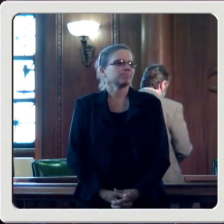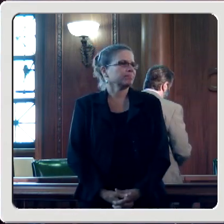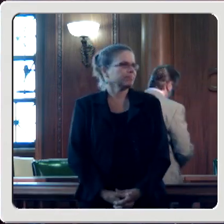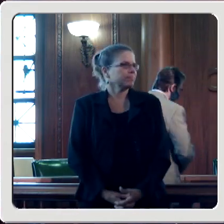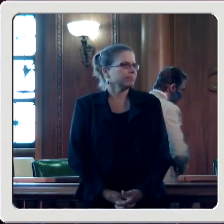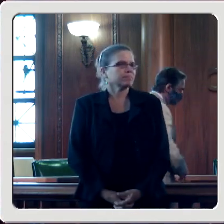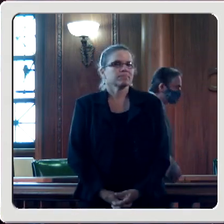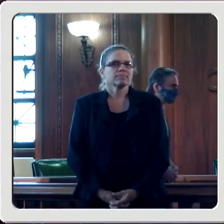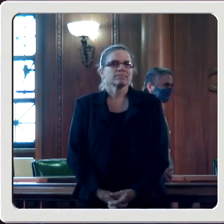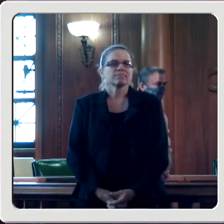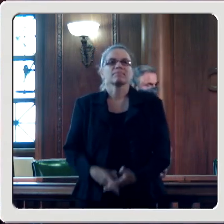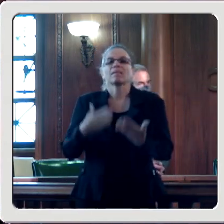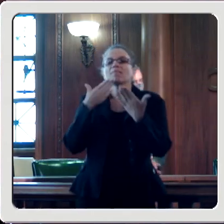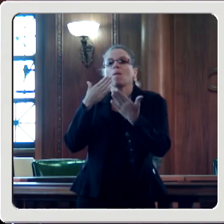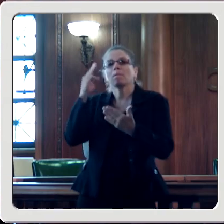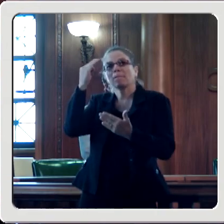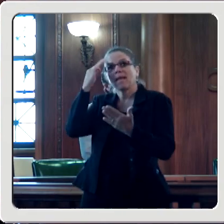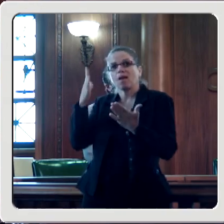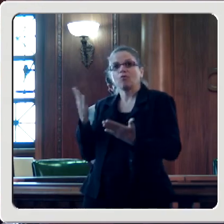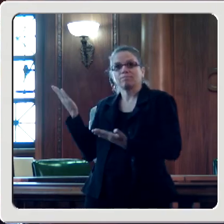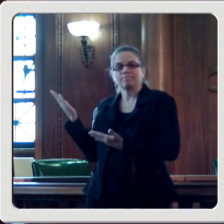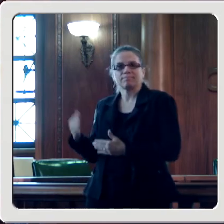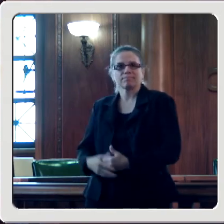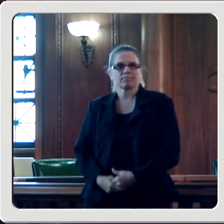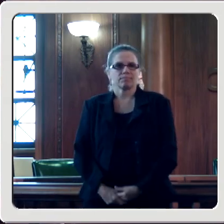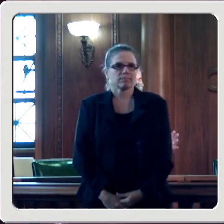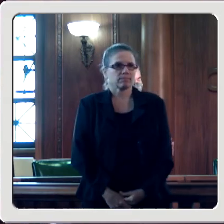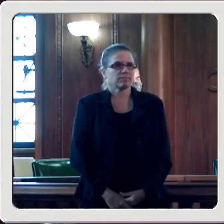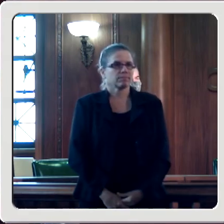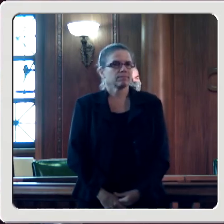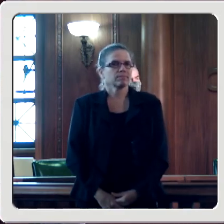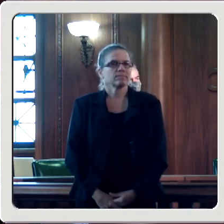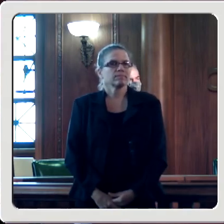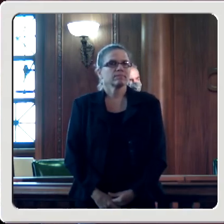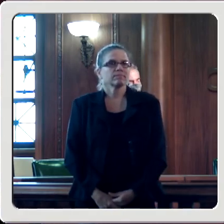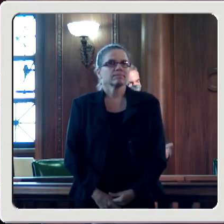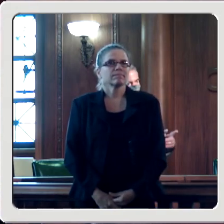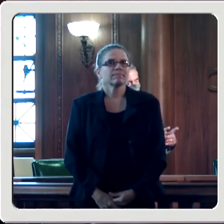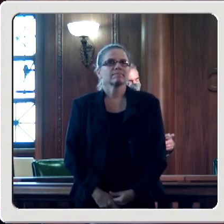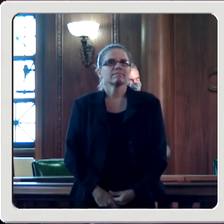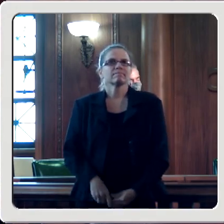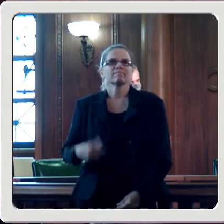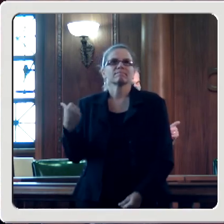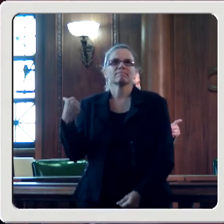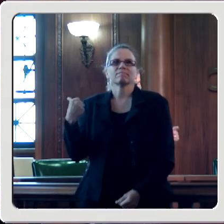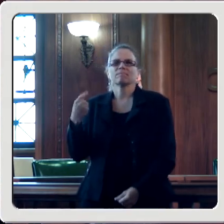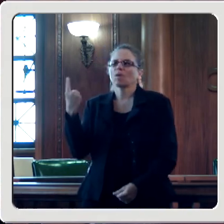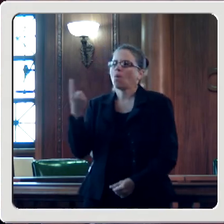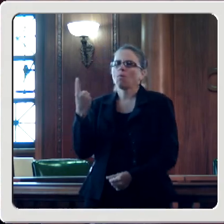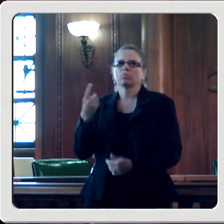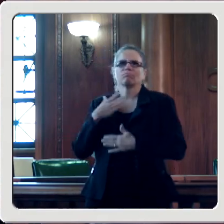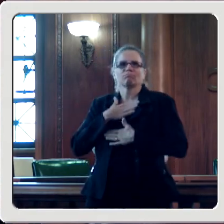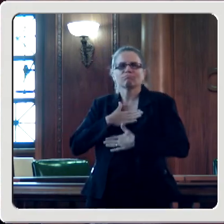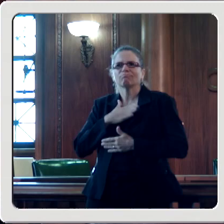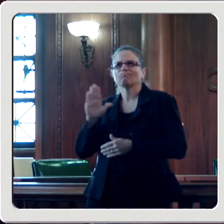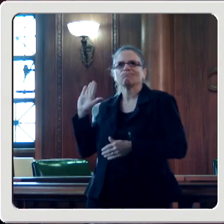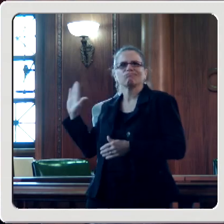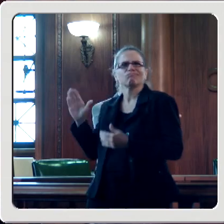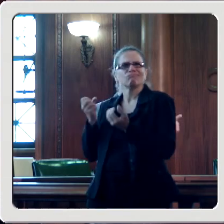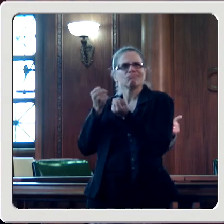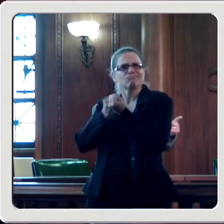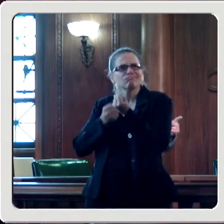Thank you, Mayor, and as always, I am appreciative of your leadership and your humility